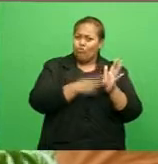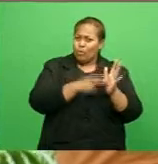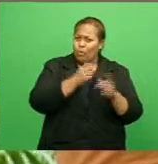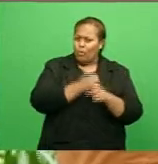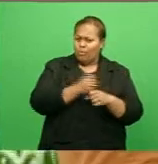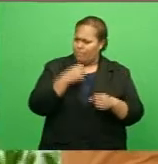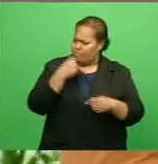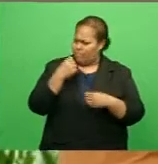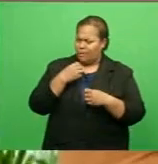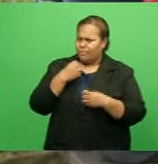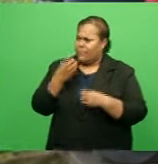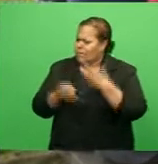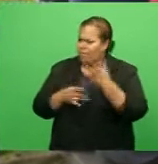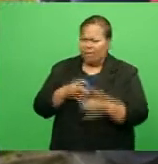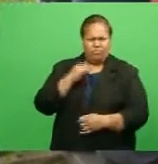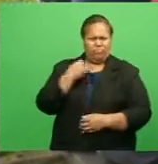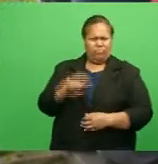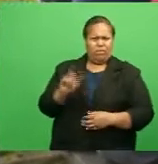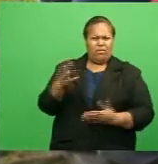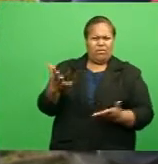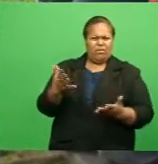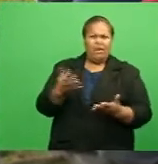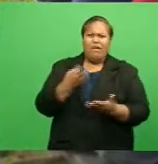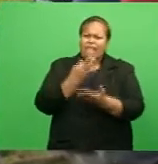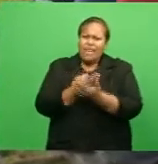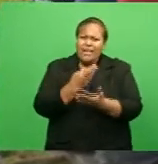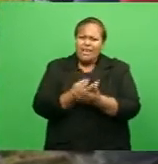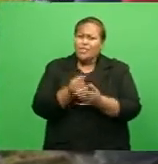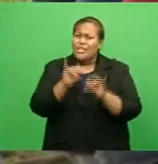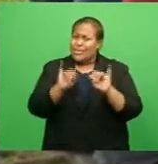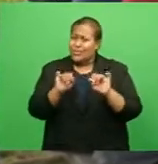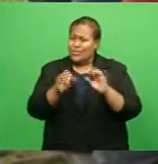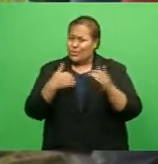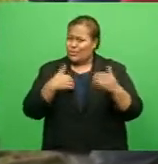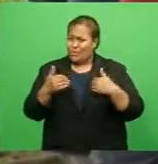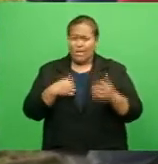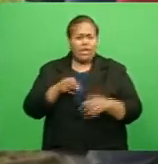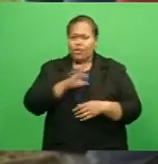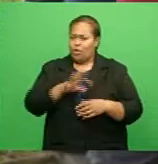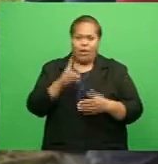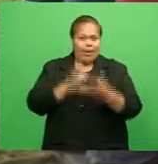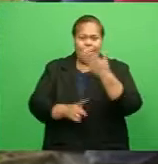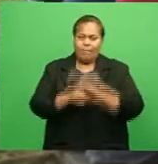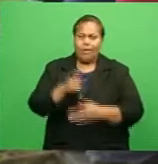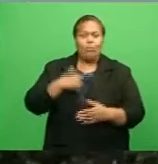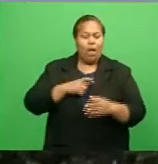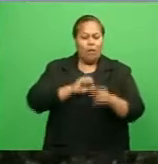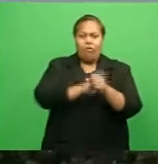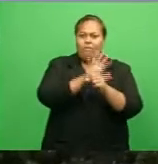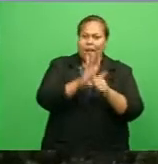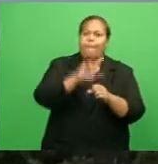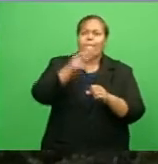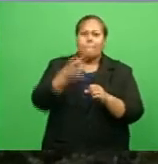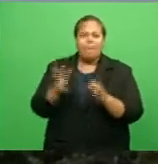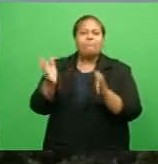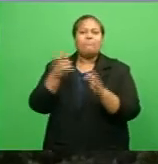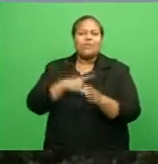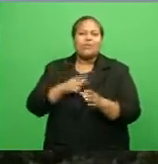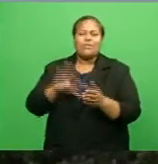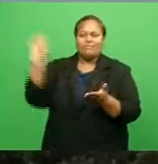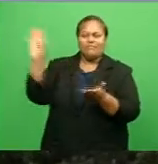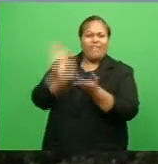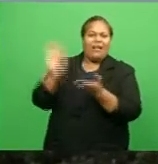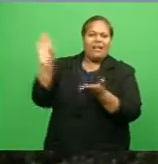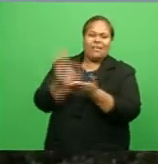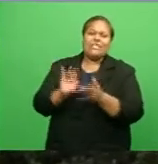financial crisis at USP is not caused by COVID-19 but by significant deferral of funding. He adds no member of